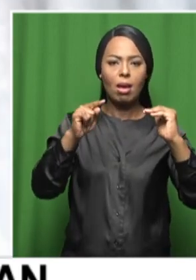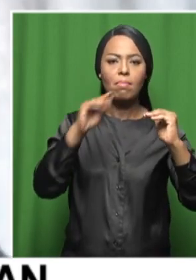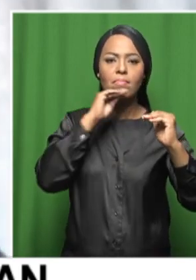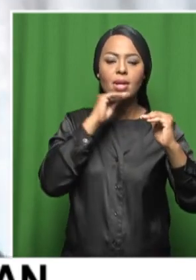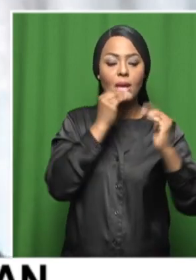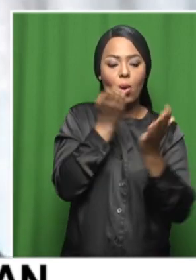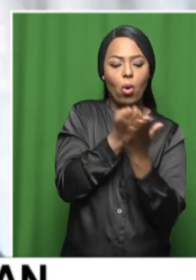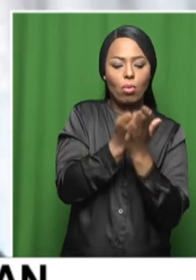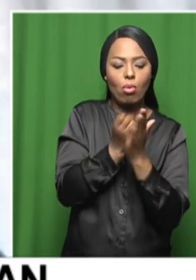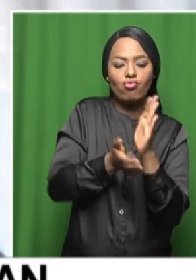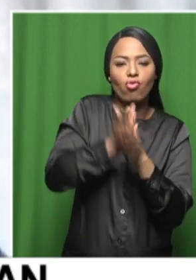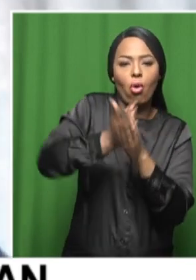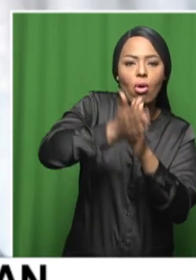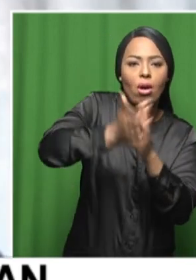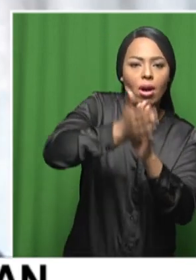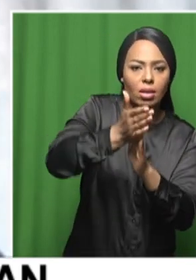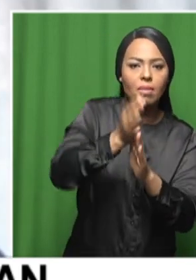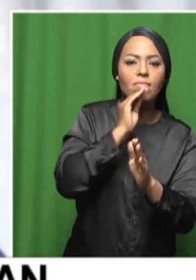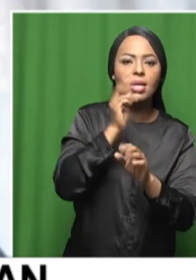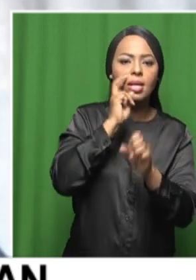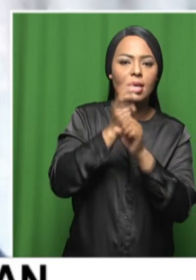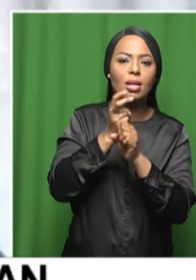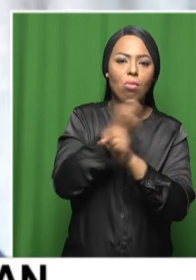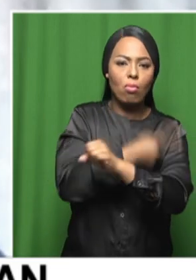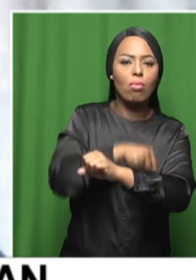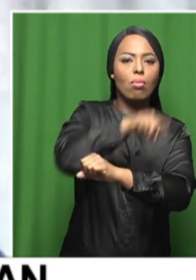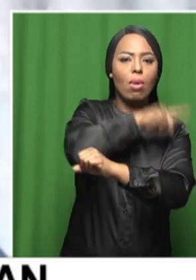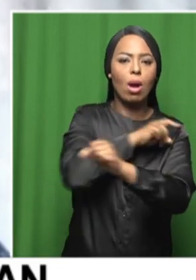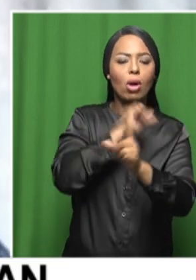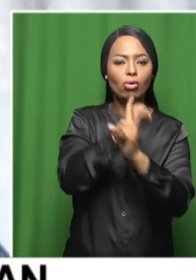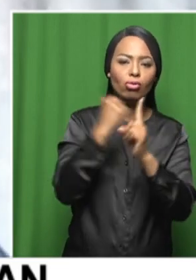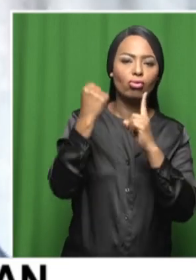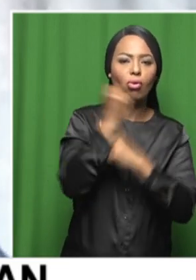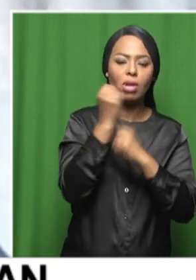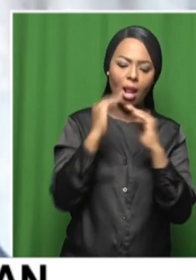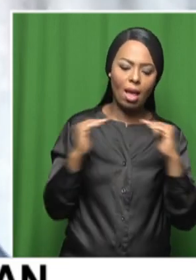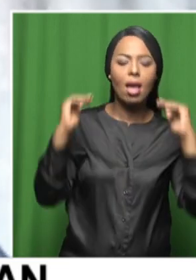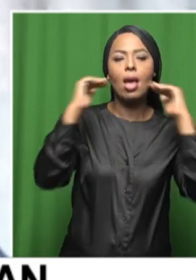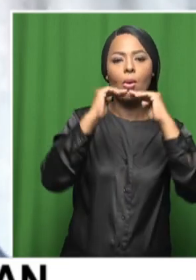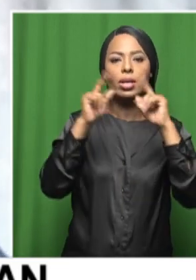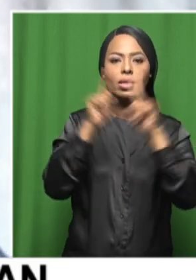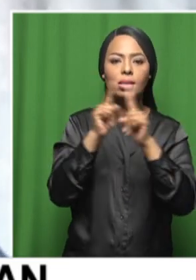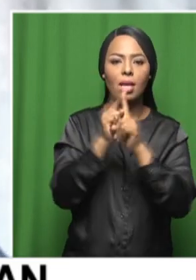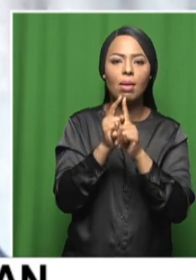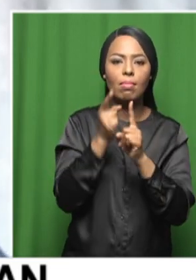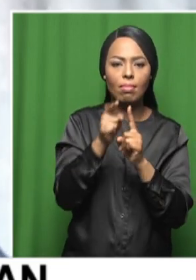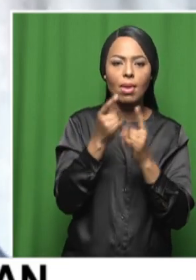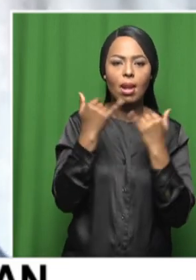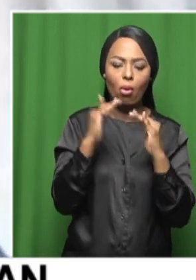economic progress should be on par with social equity and ecological